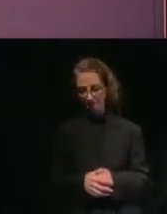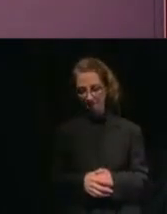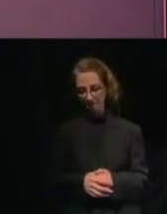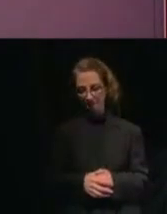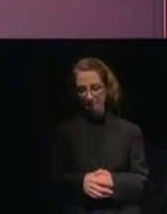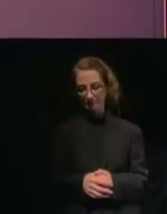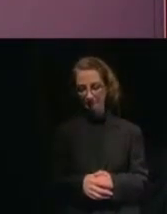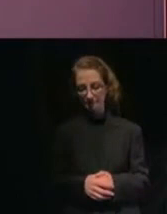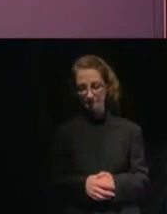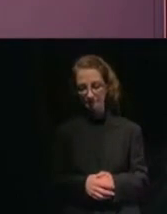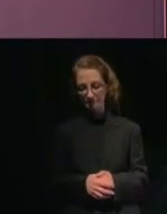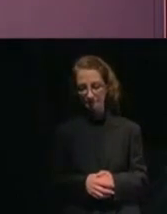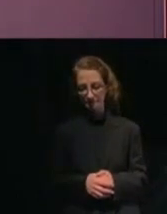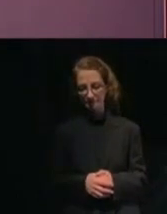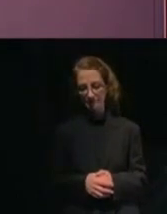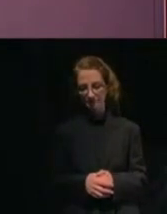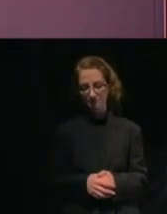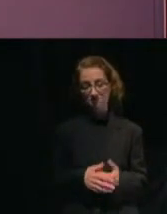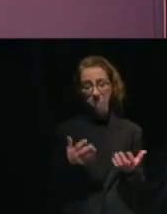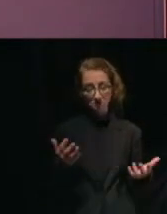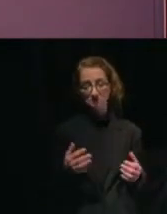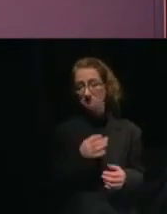retirement.